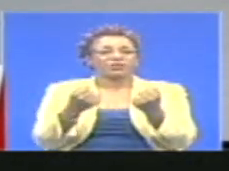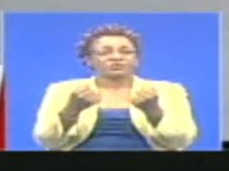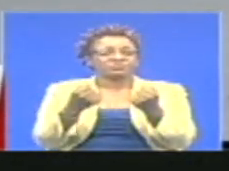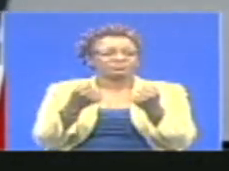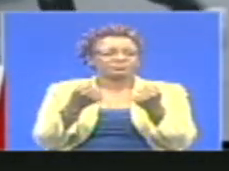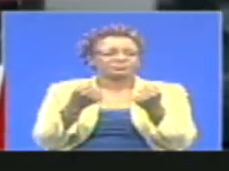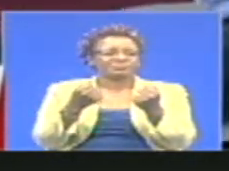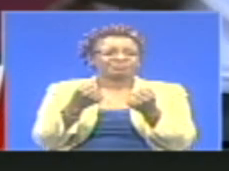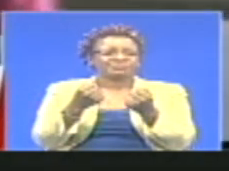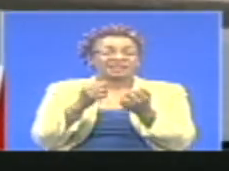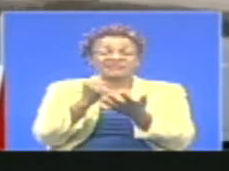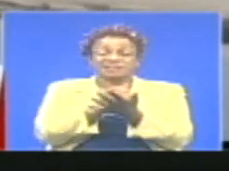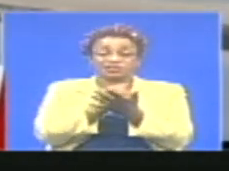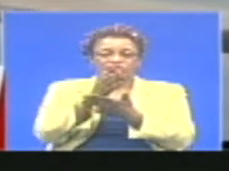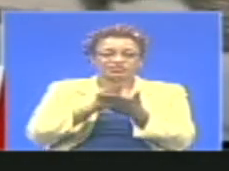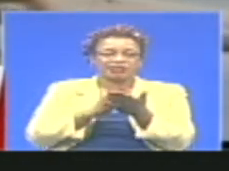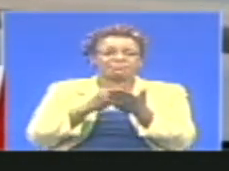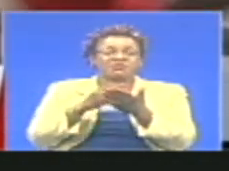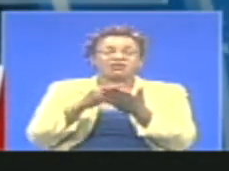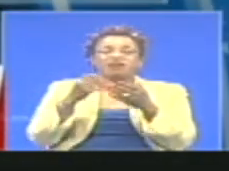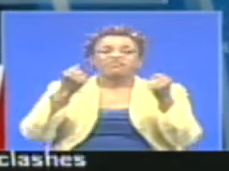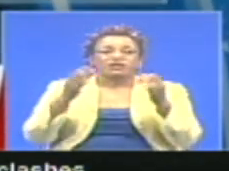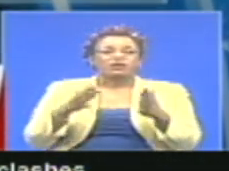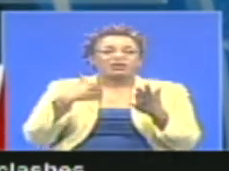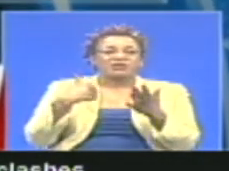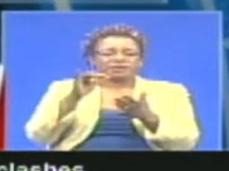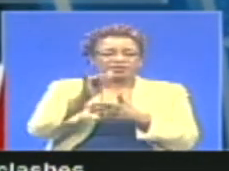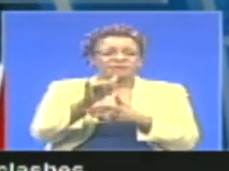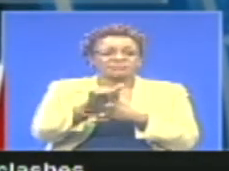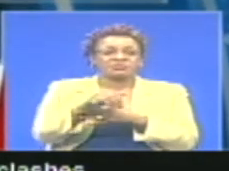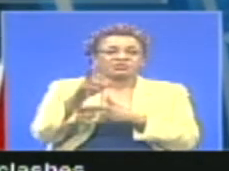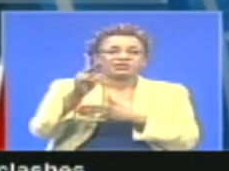The registration of some vehicles caught up in the Sunday drama are